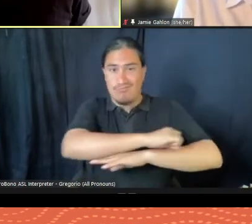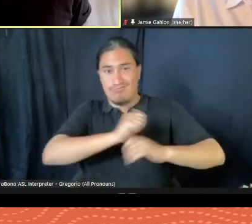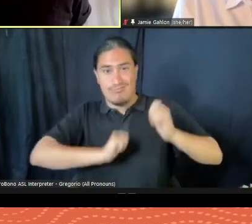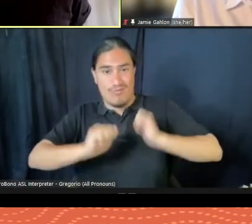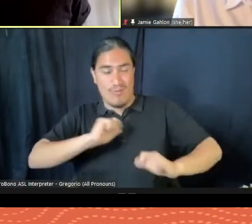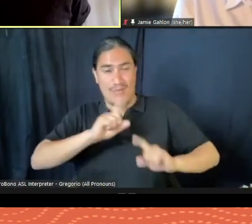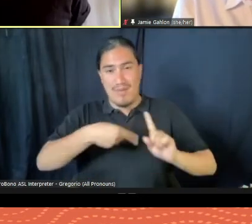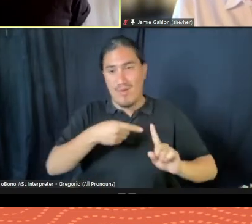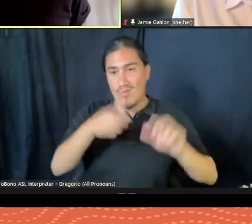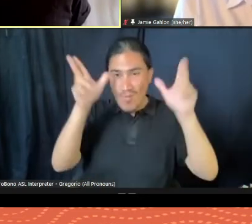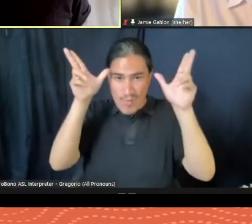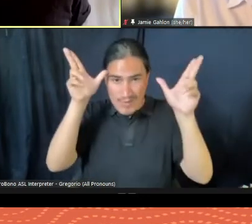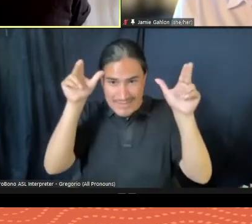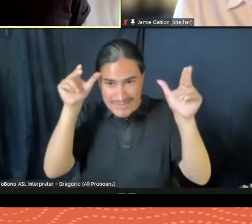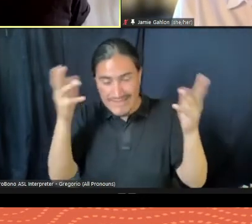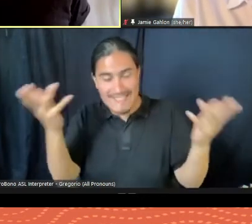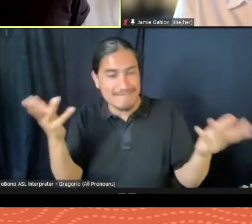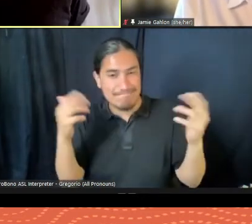that I'm,